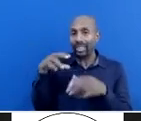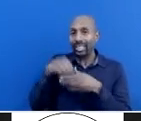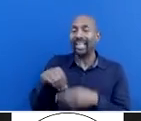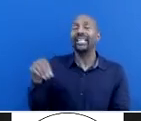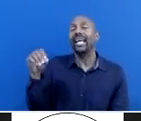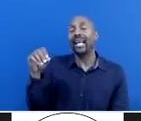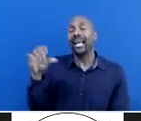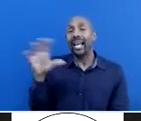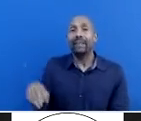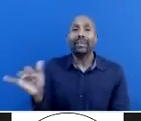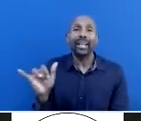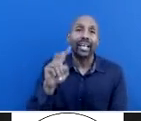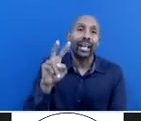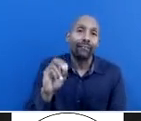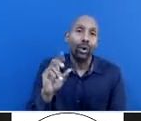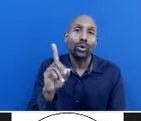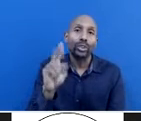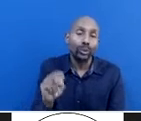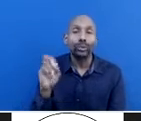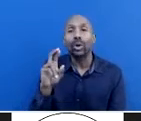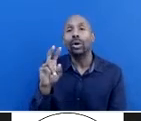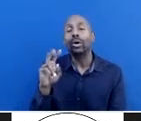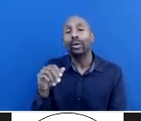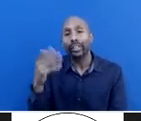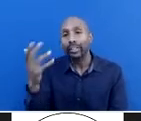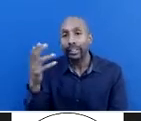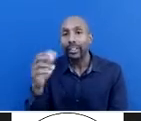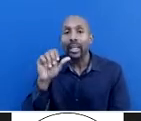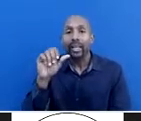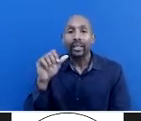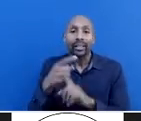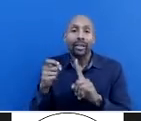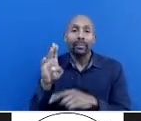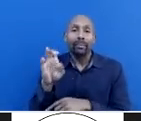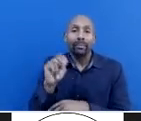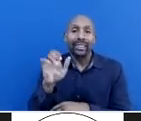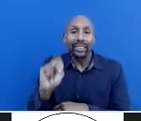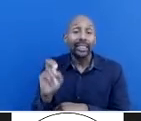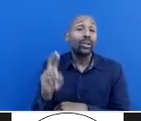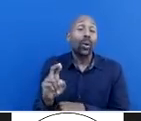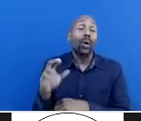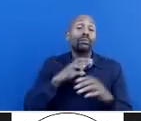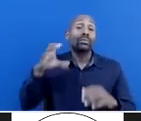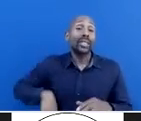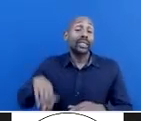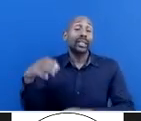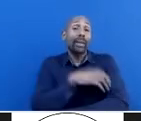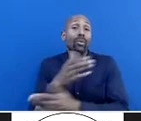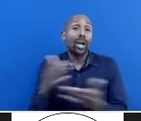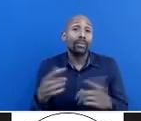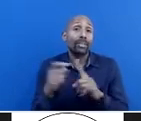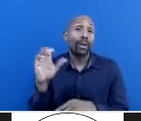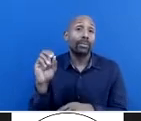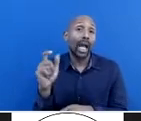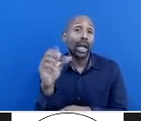from the Bight of Benin. They can be power objects, Christian power objects that come from the Congo originally.